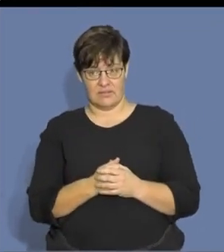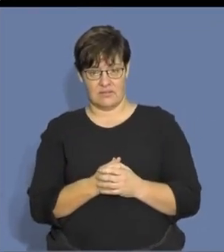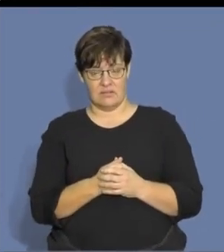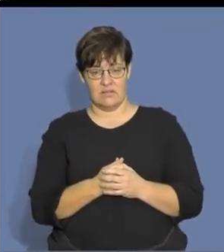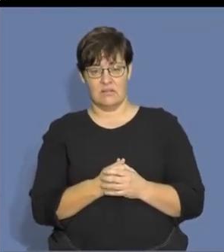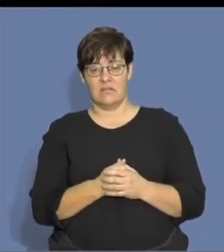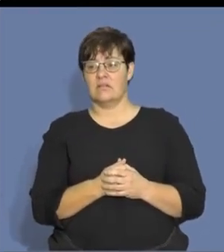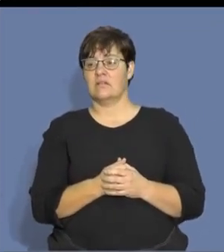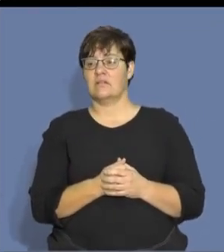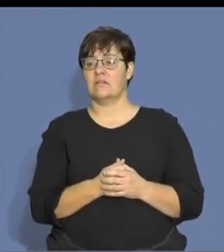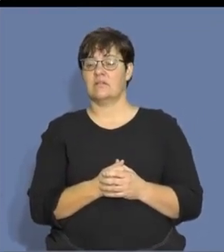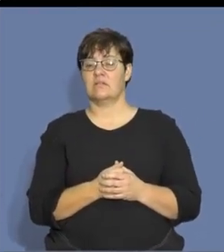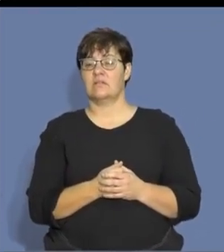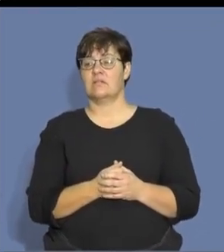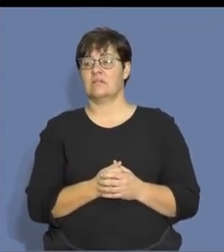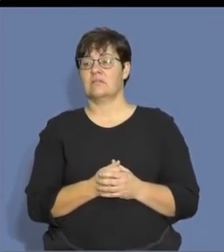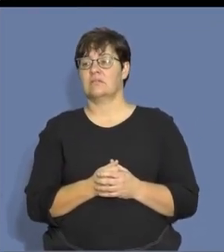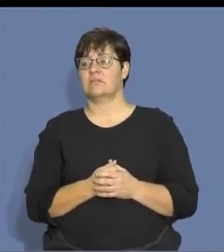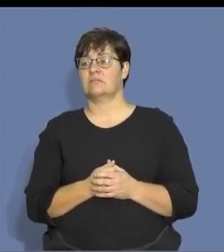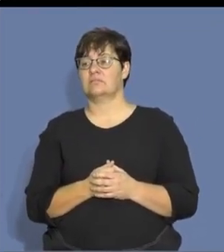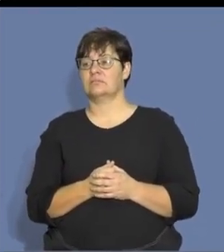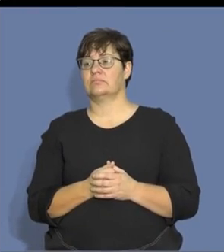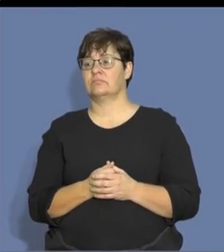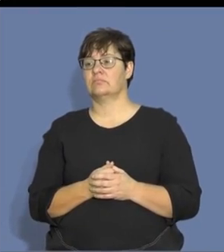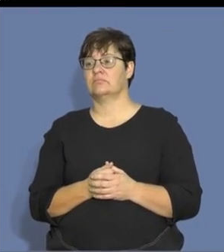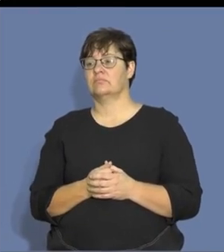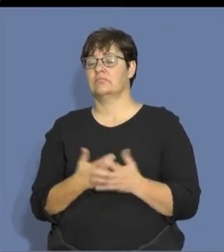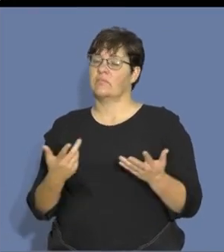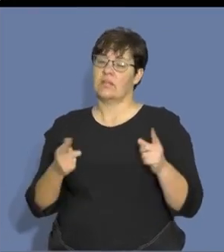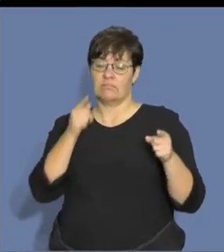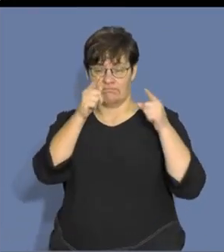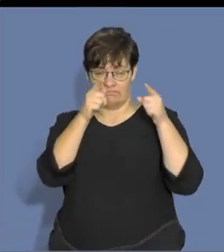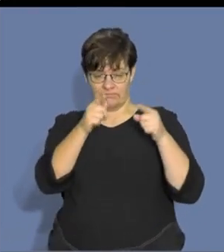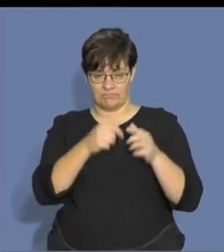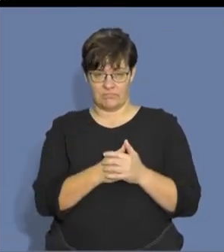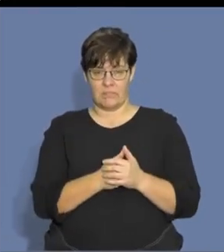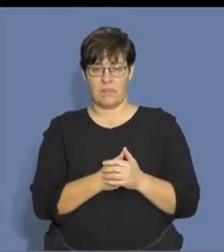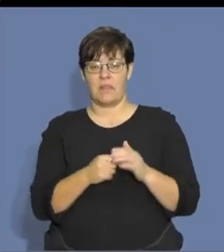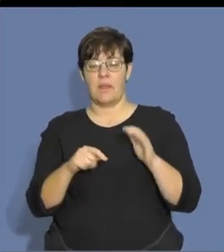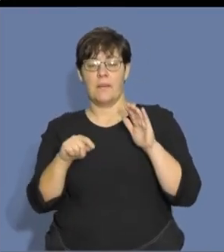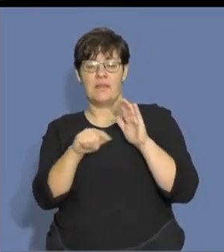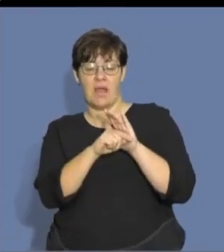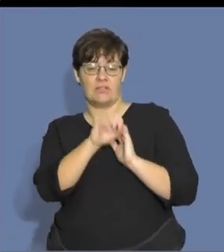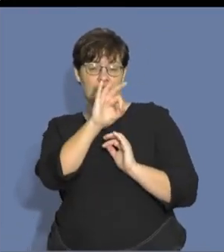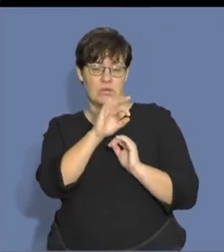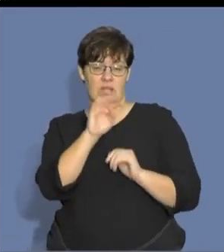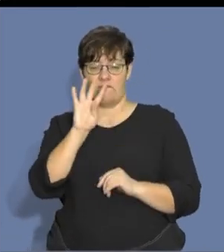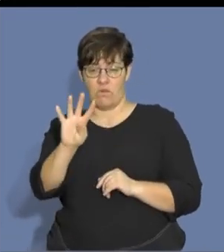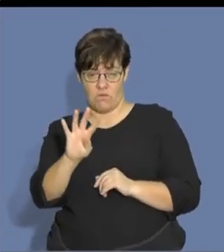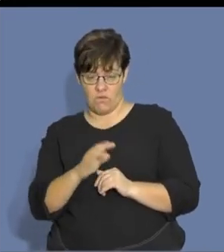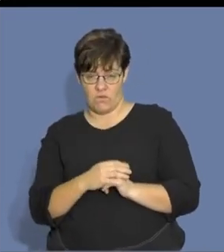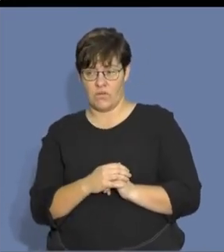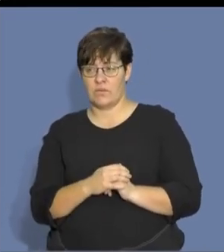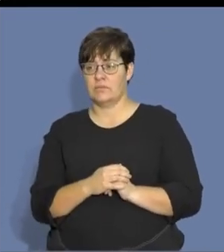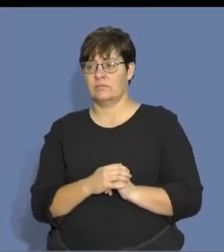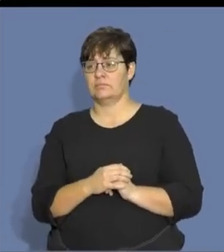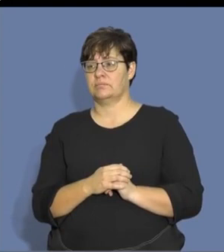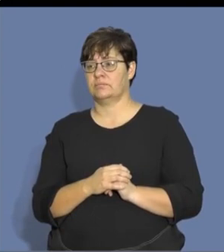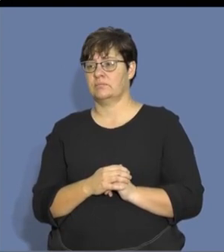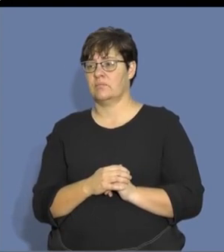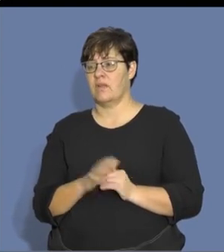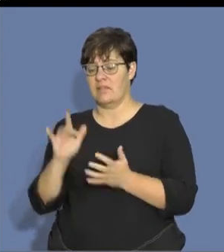my radius is going to be, I've got 2 points. I've got that point there, -3 and 4. I've got the point in